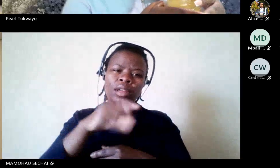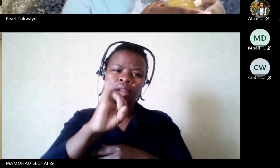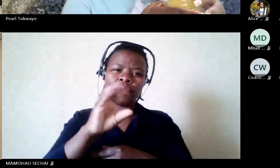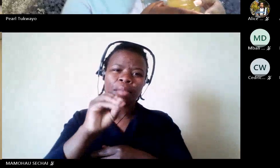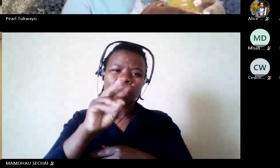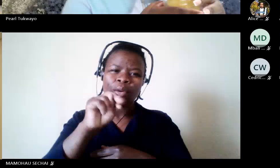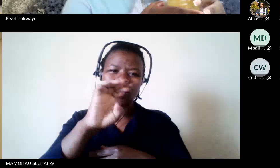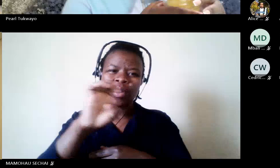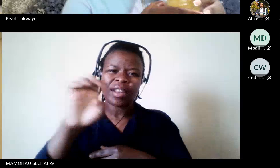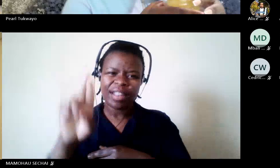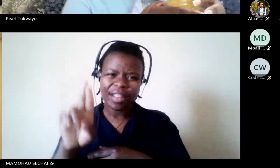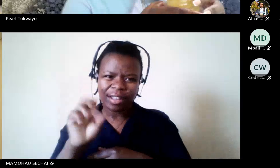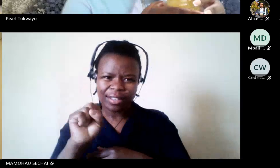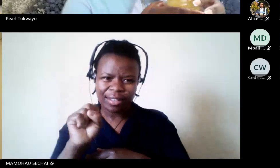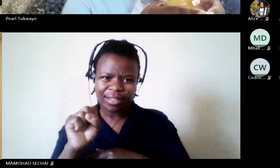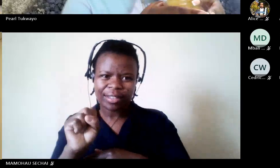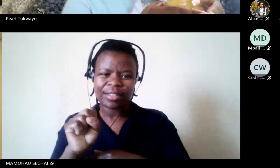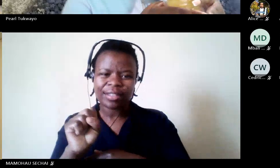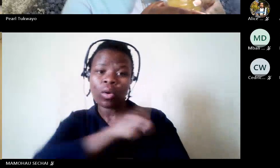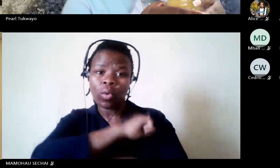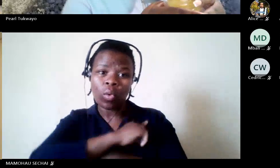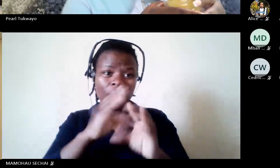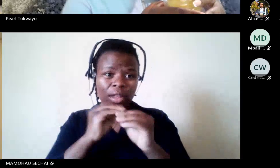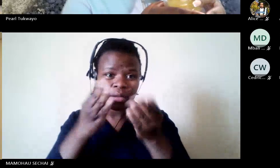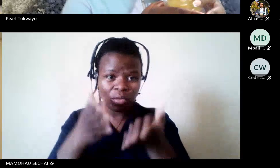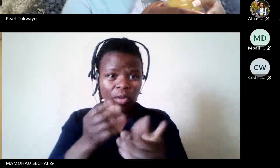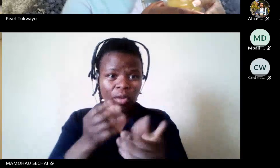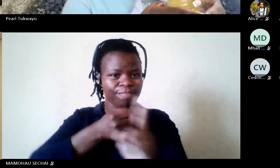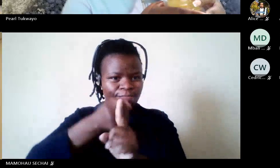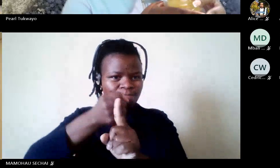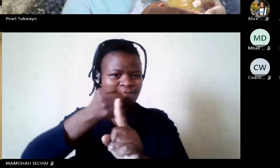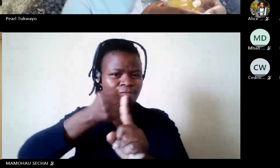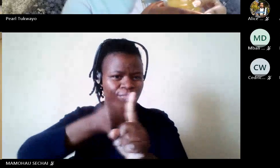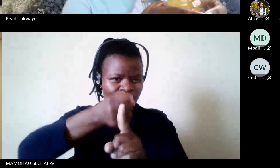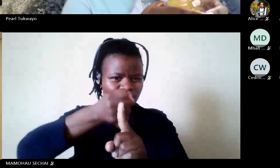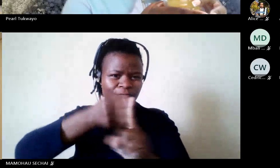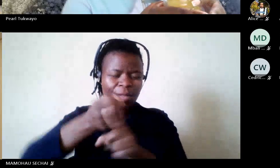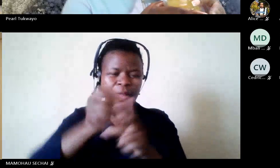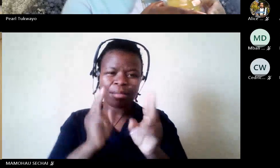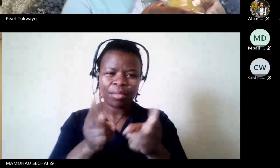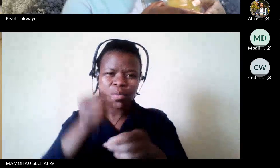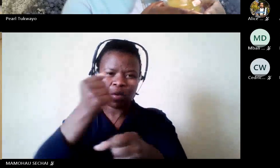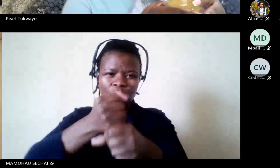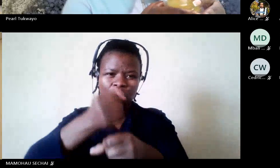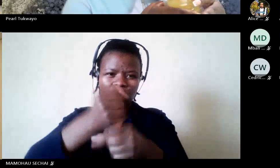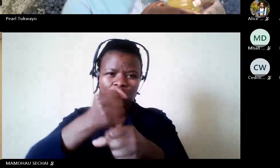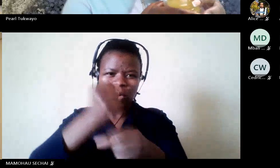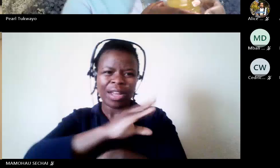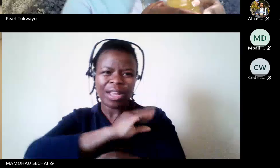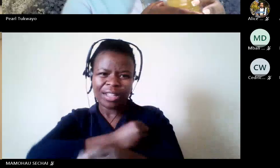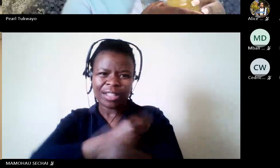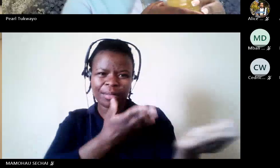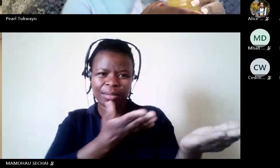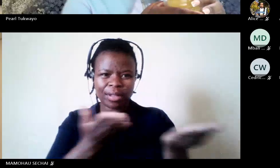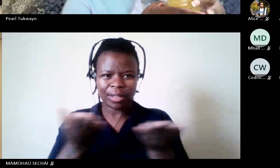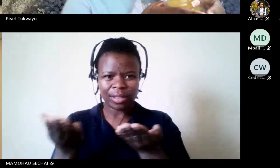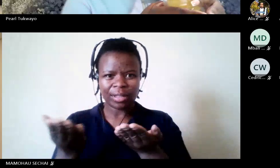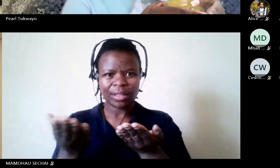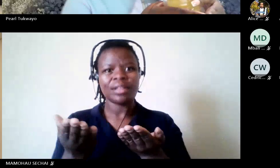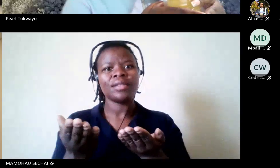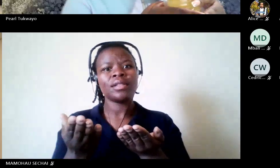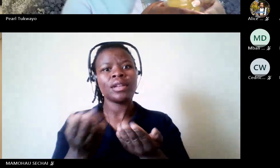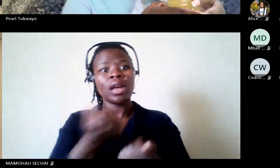we were advocating for people who work in disability services. Some of the students